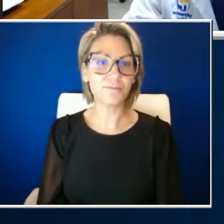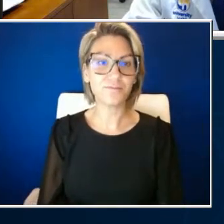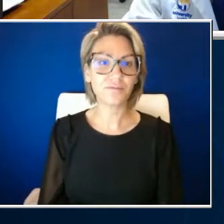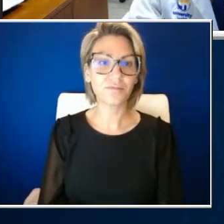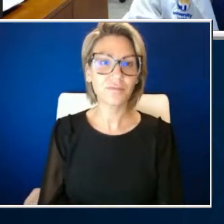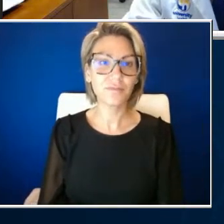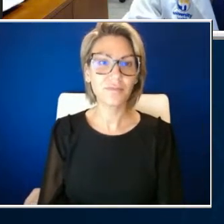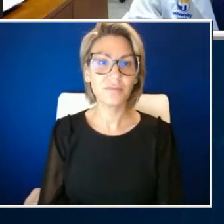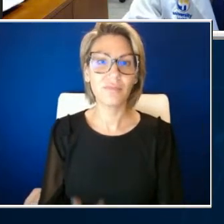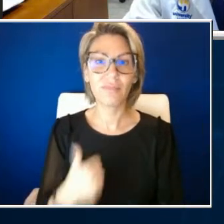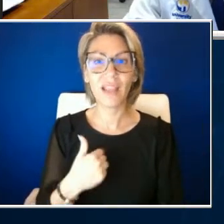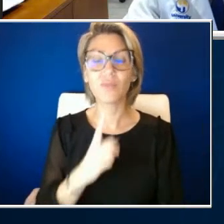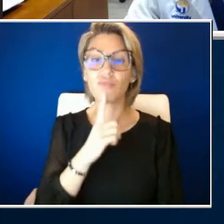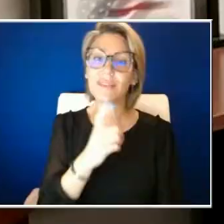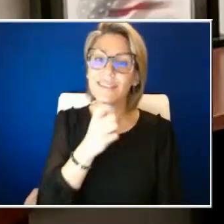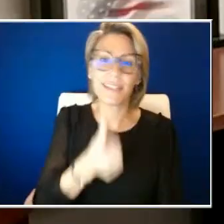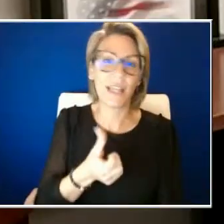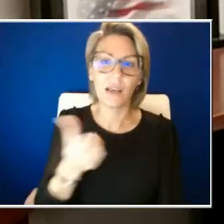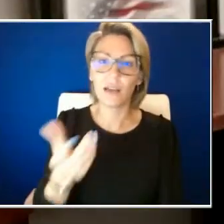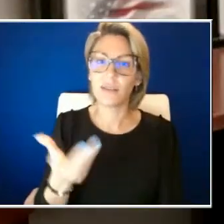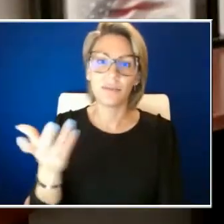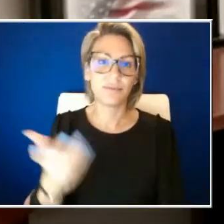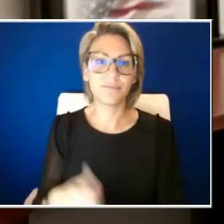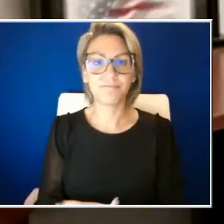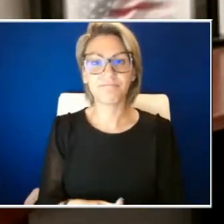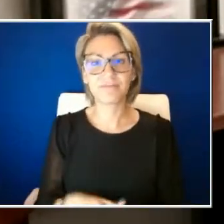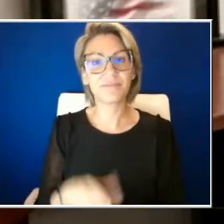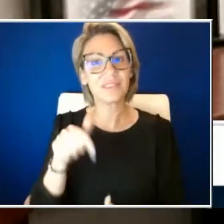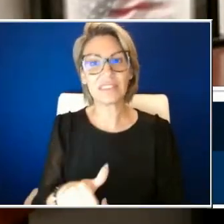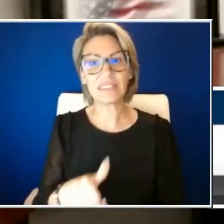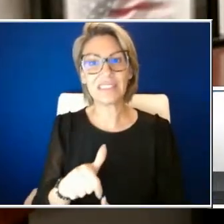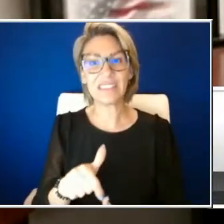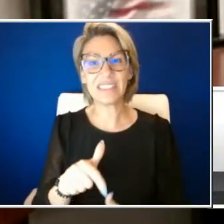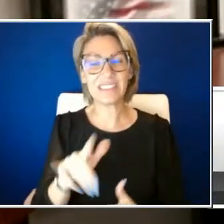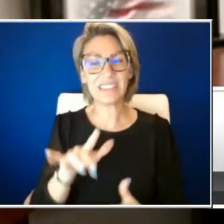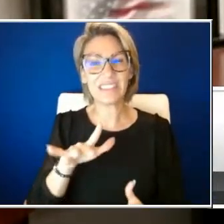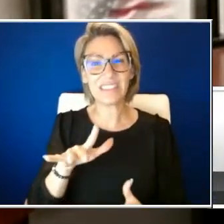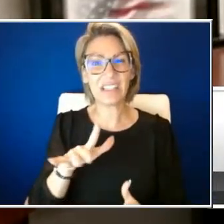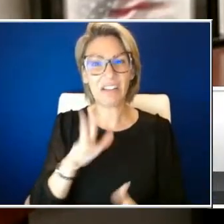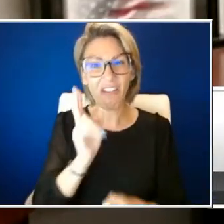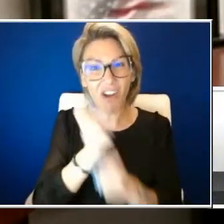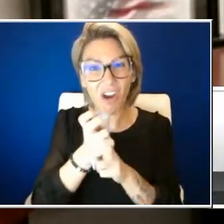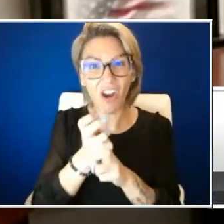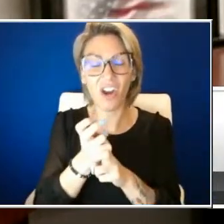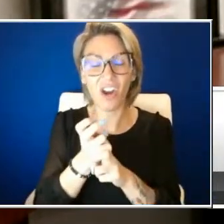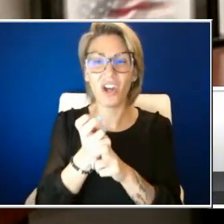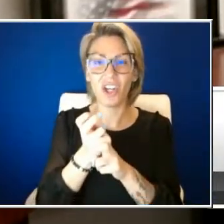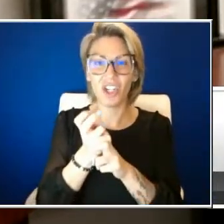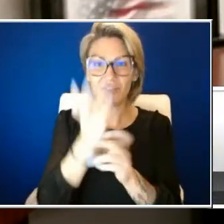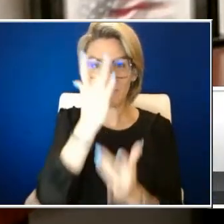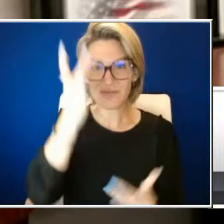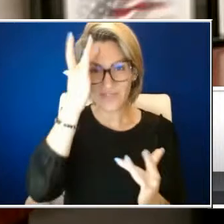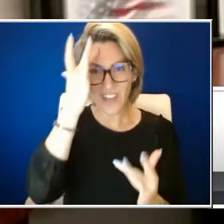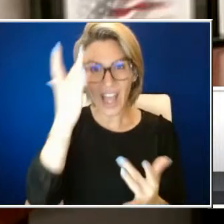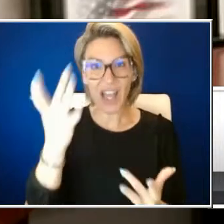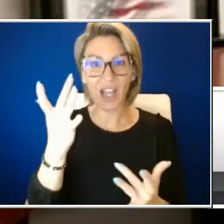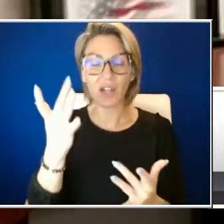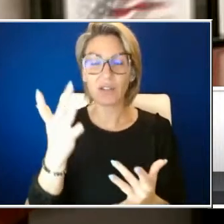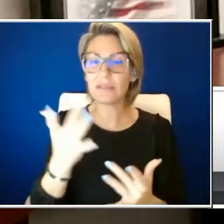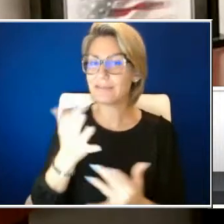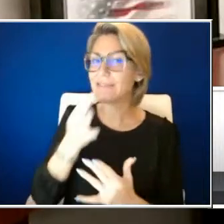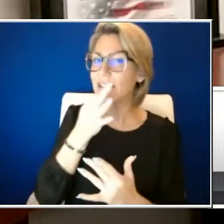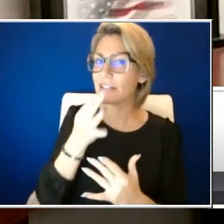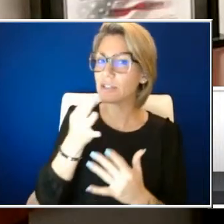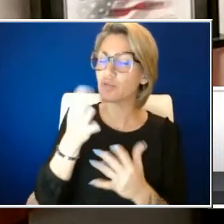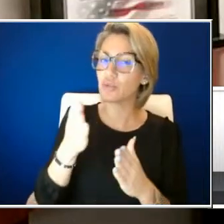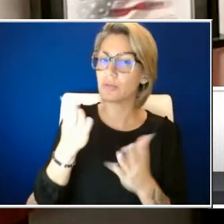I really am not. You know, this is a very tricky virus, as I'm sure some of our experts can explain a bit more, but